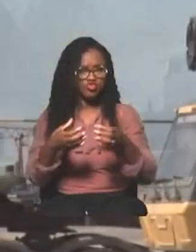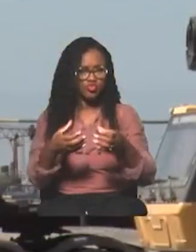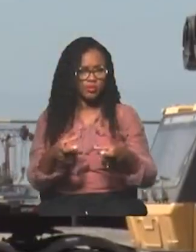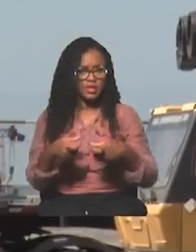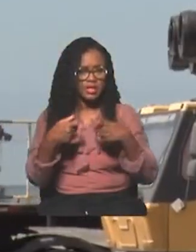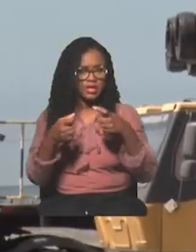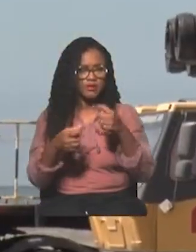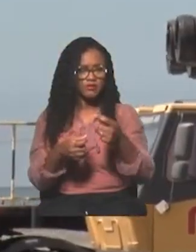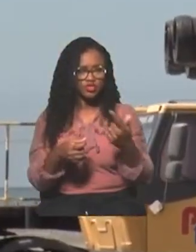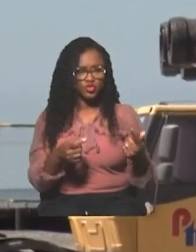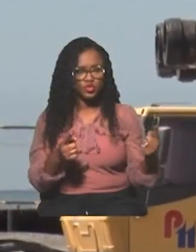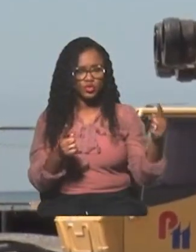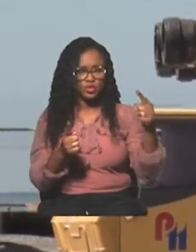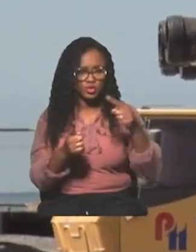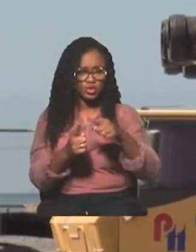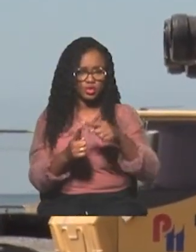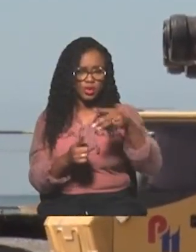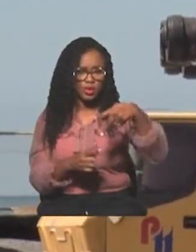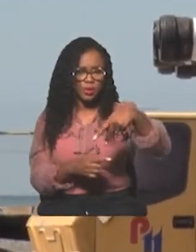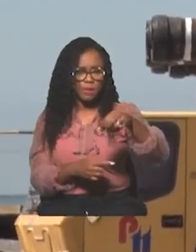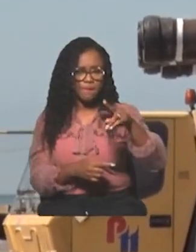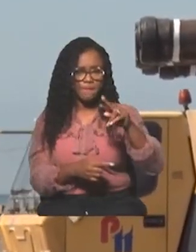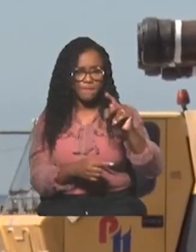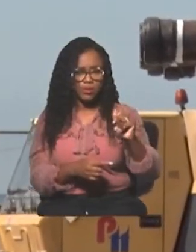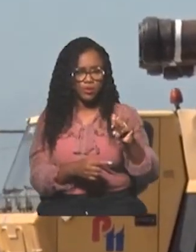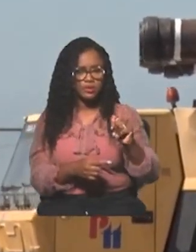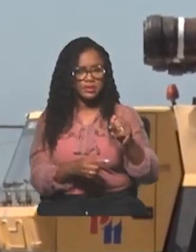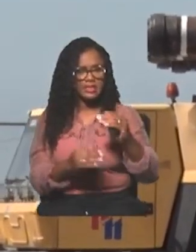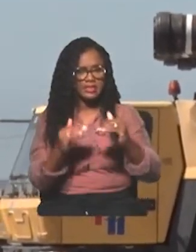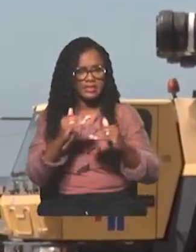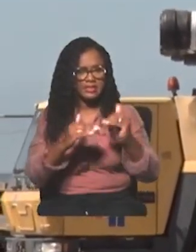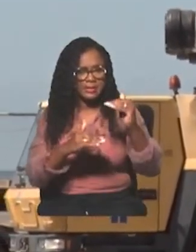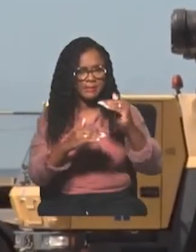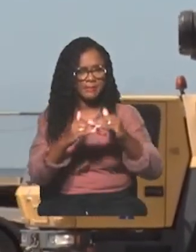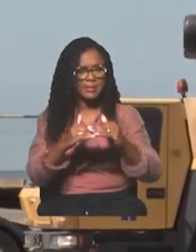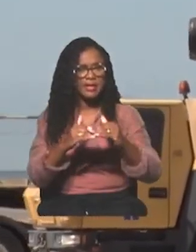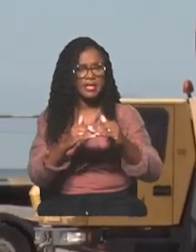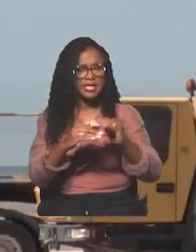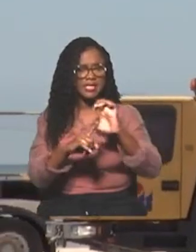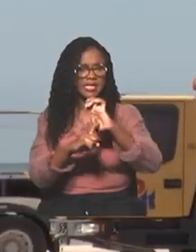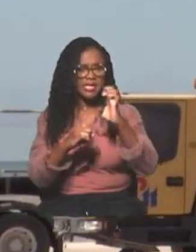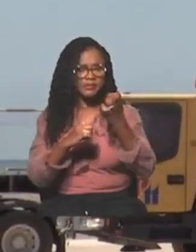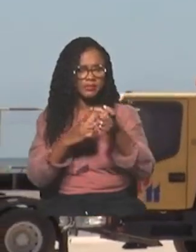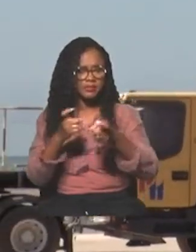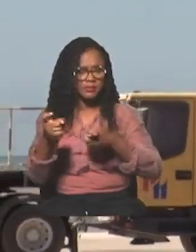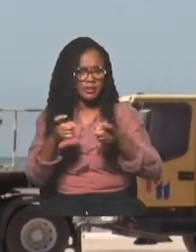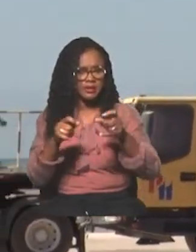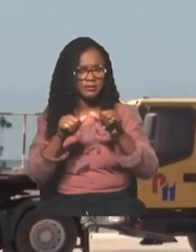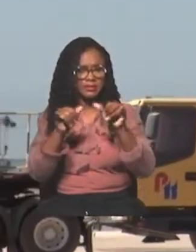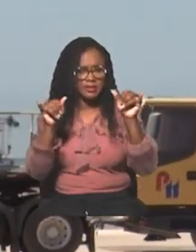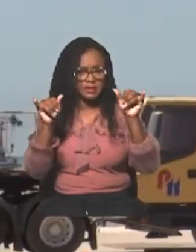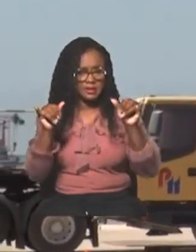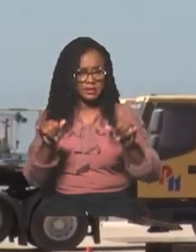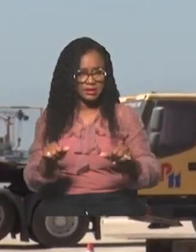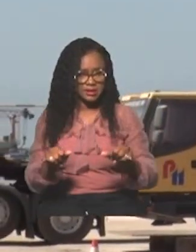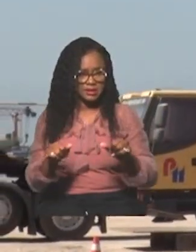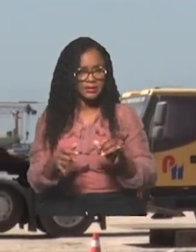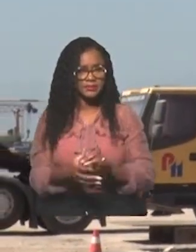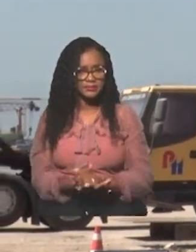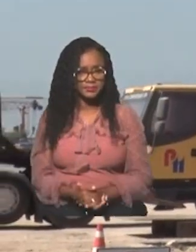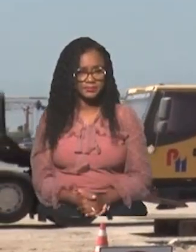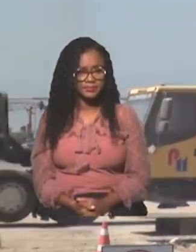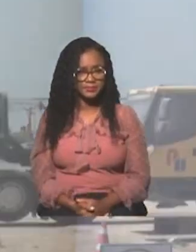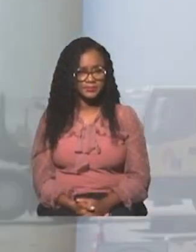for ports and port terminals to build their own environmental management system based on the EcoPort's PERS guidelines and